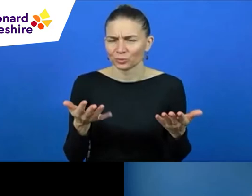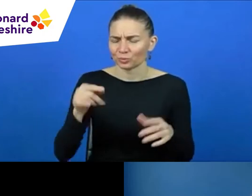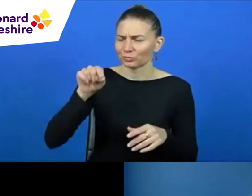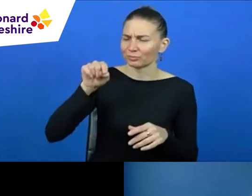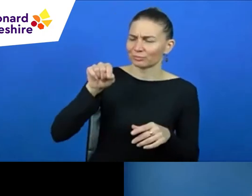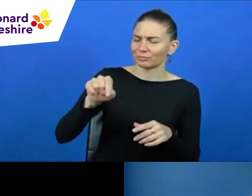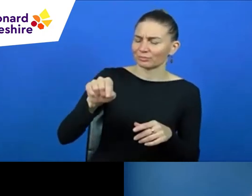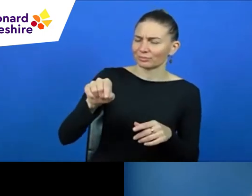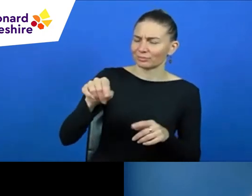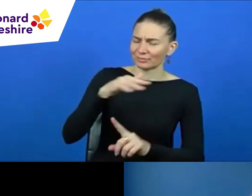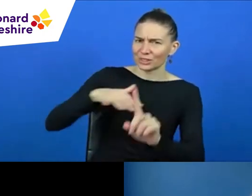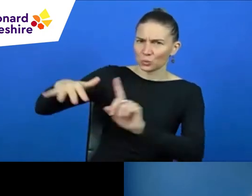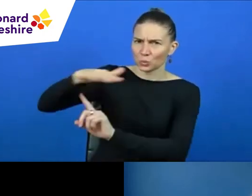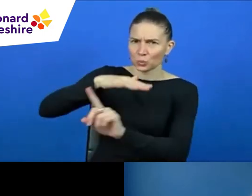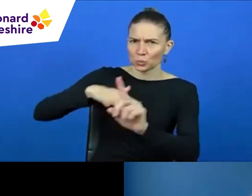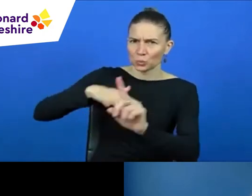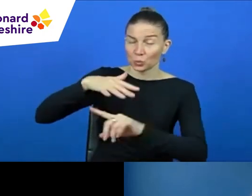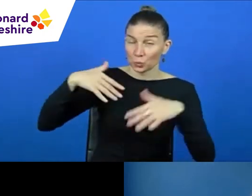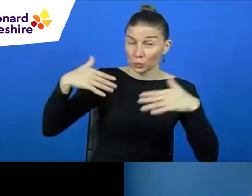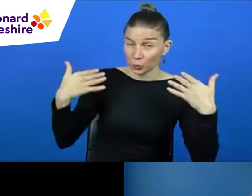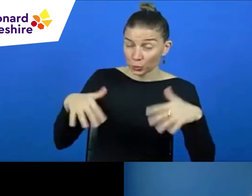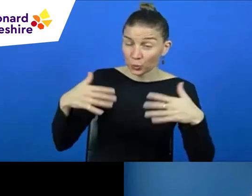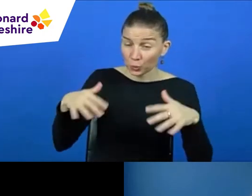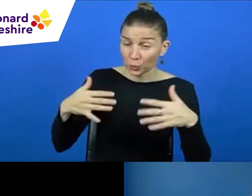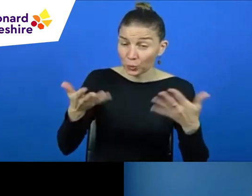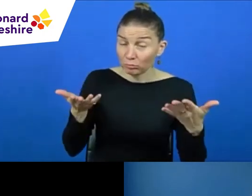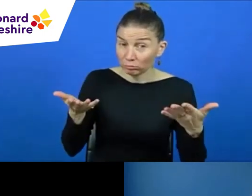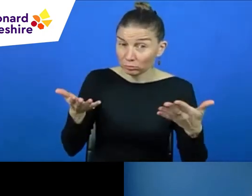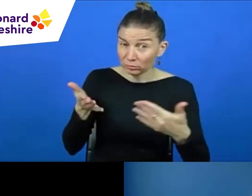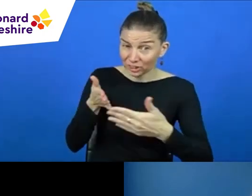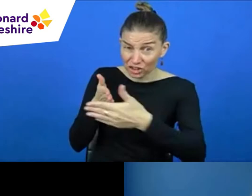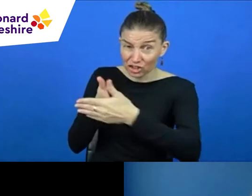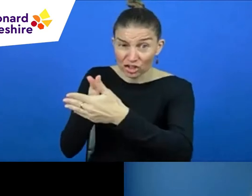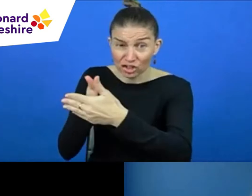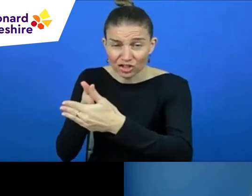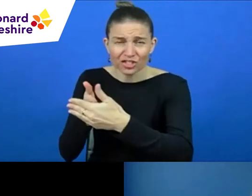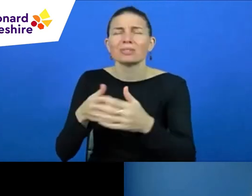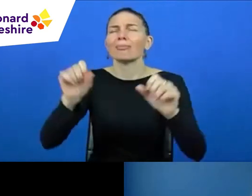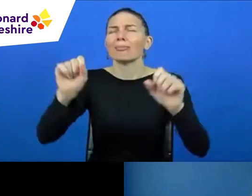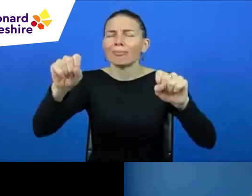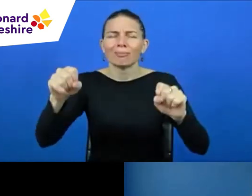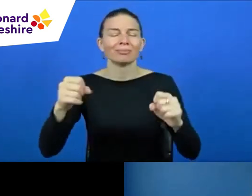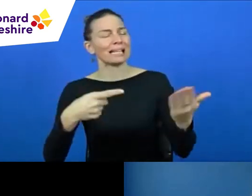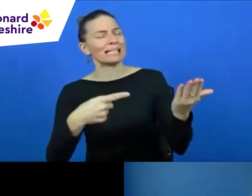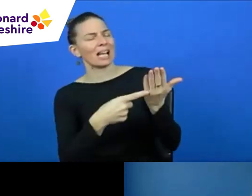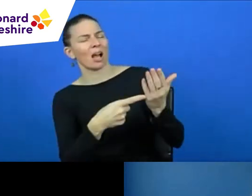at the moment. You know, lots of you will know about the power of technology, and I don't need to wax